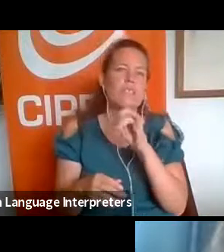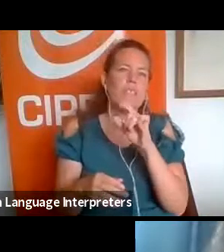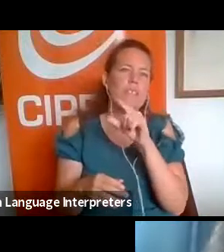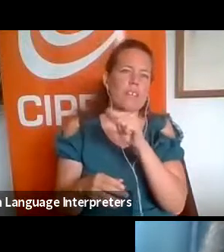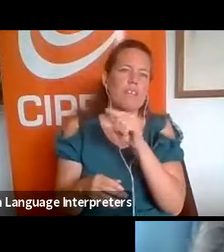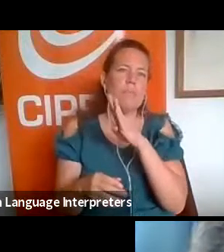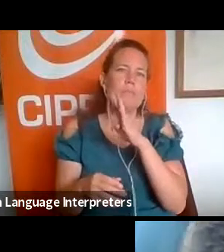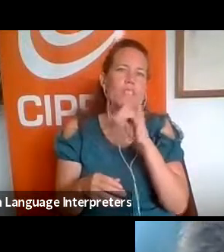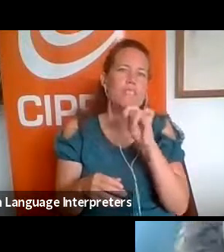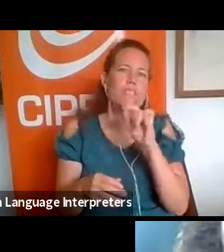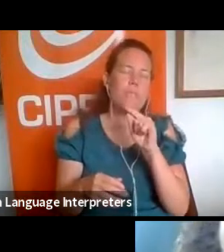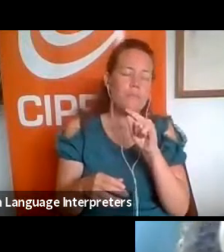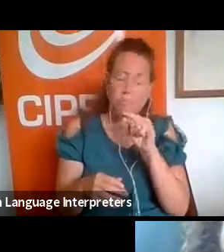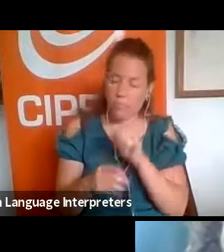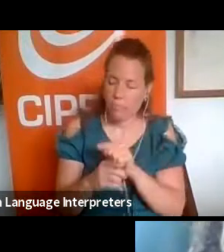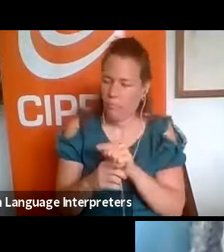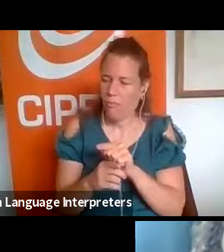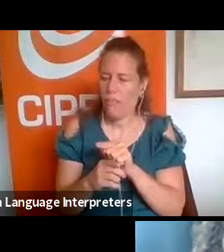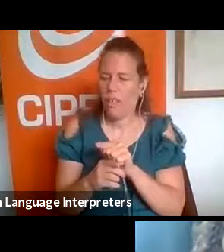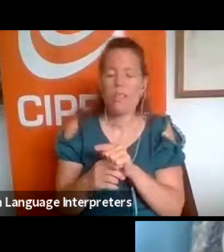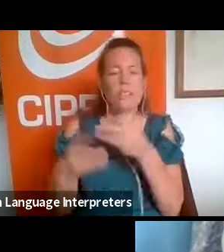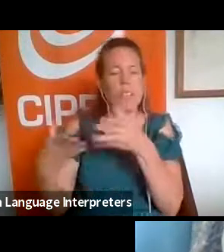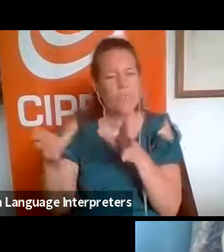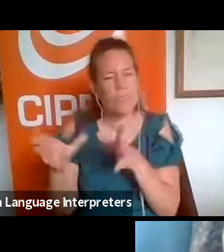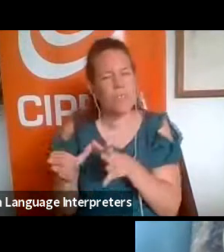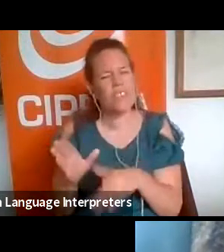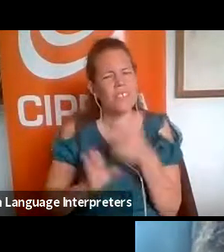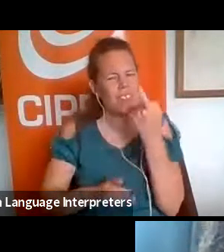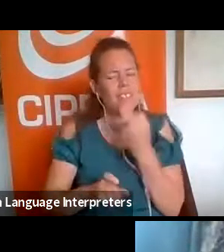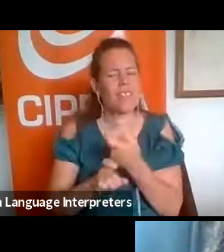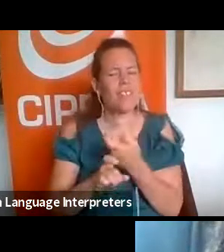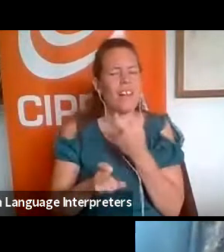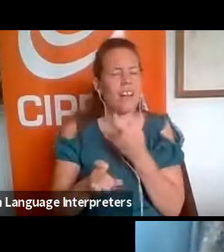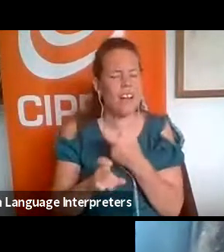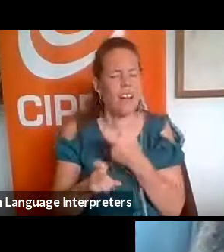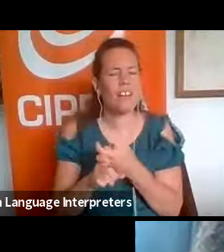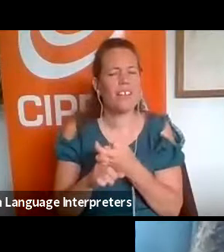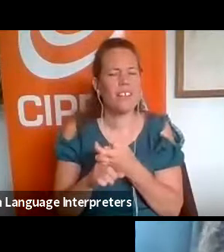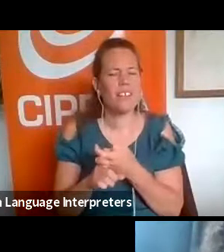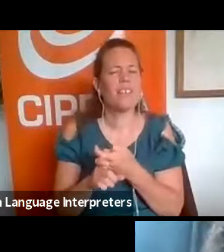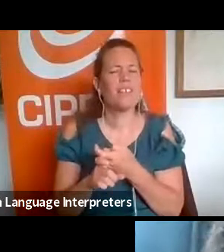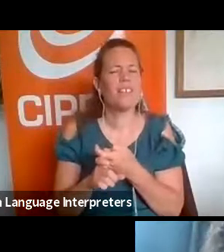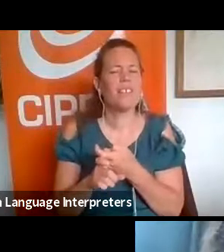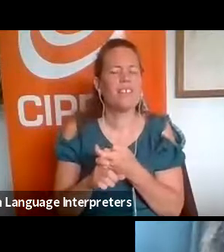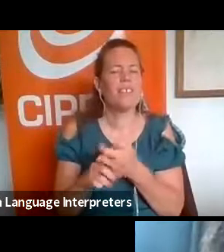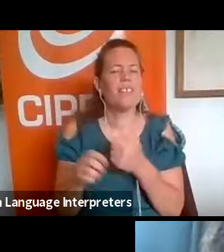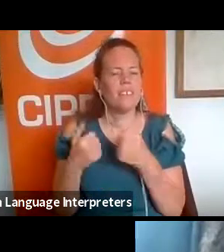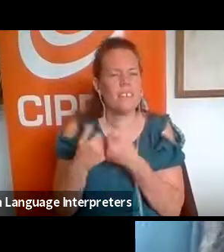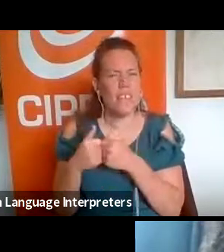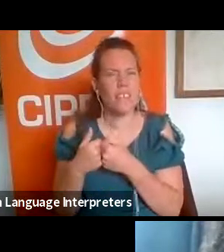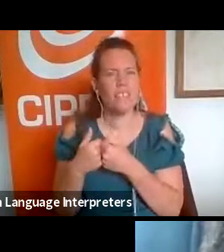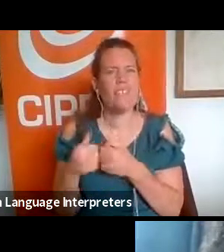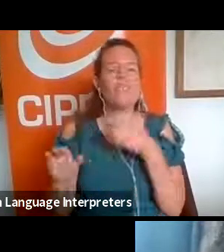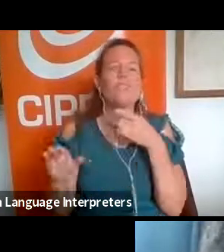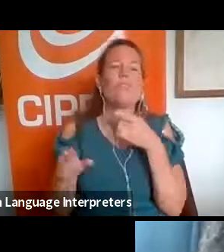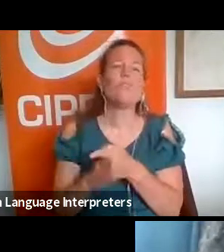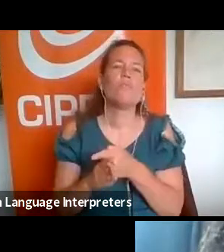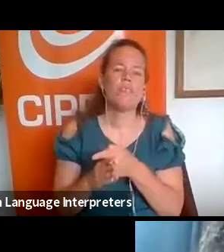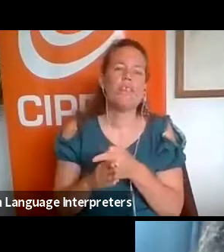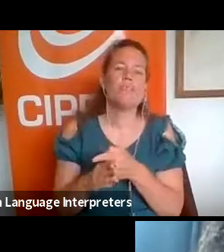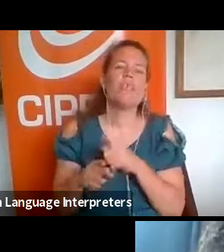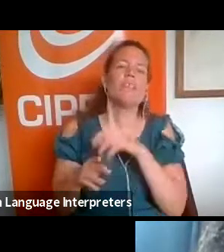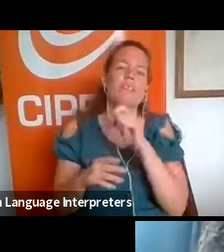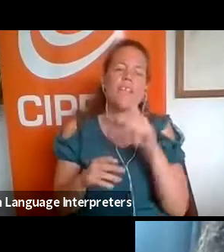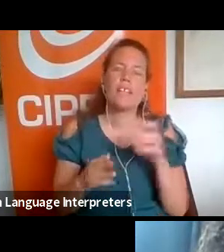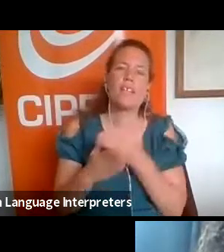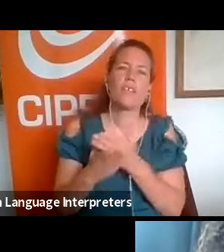It's quite a challenge to communicate the technical concepts of digital